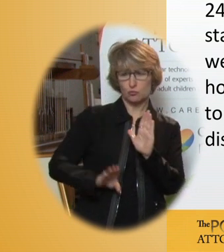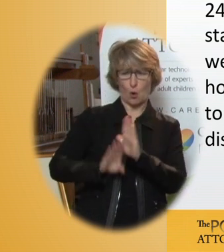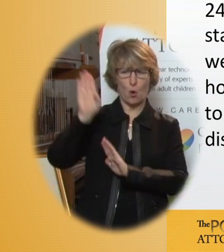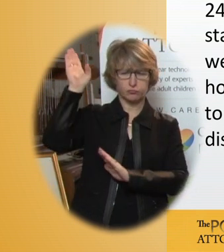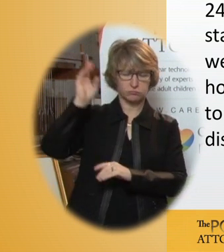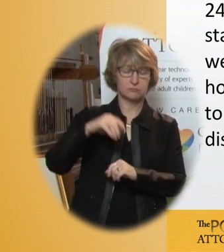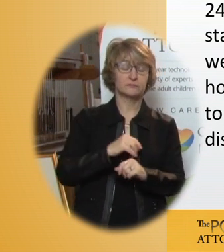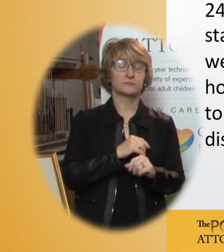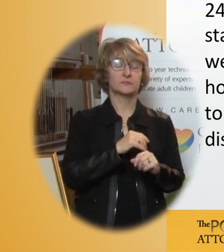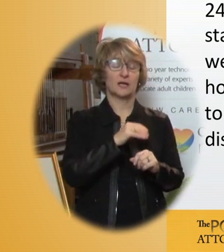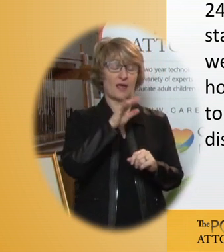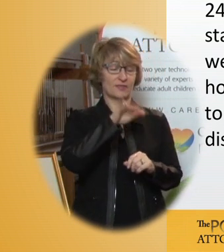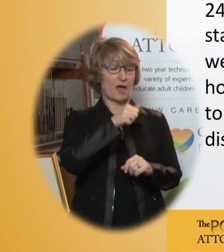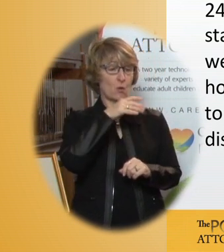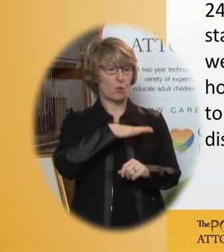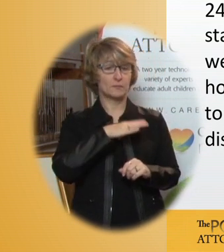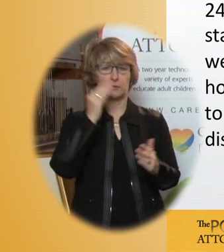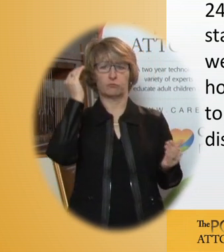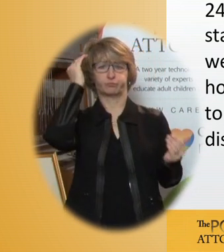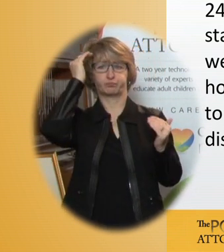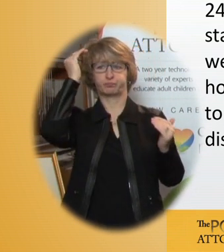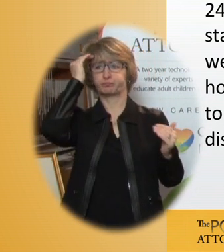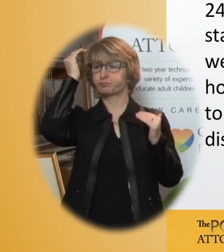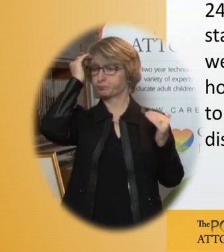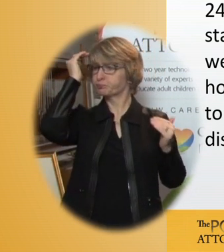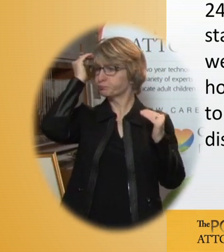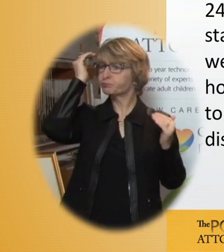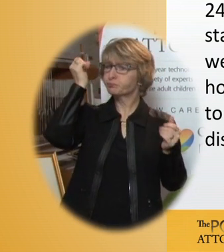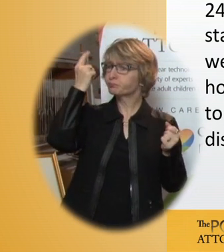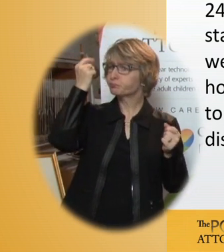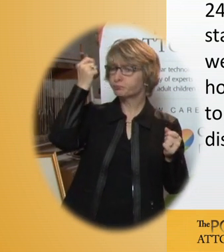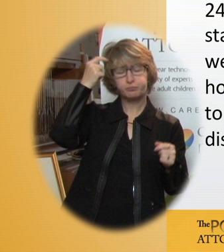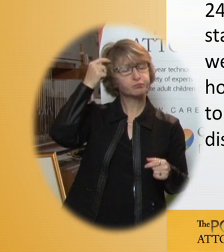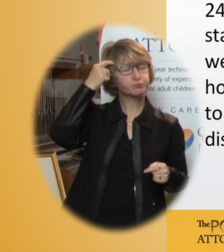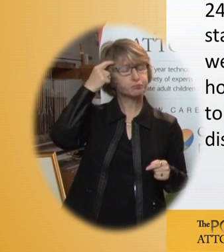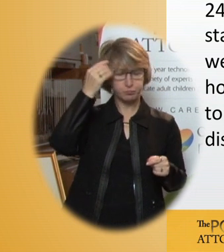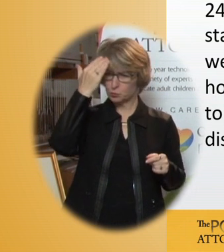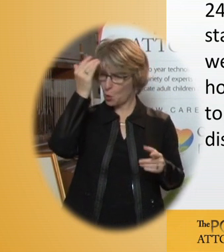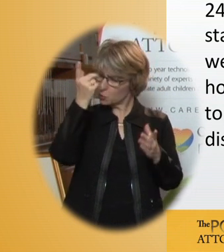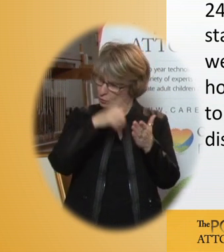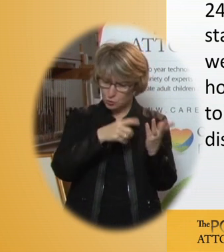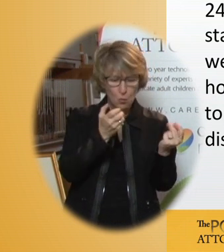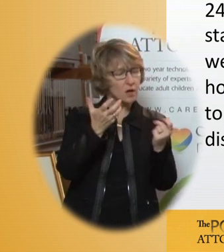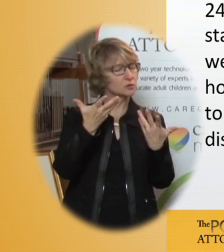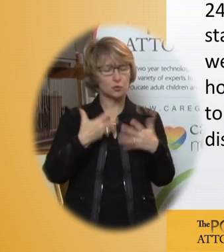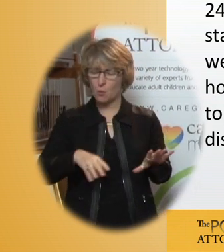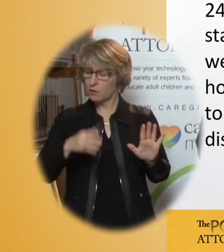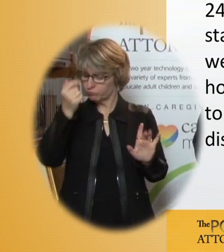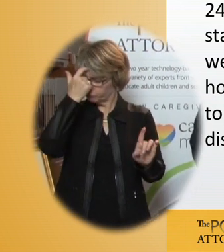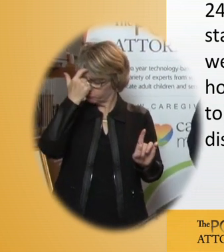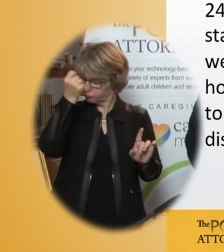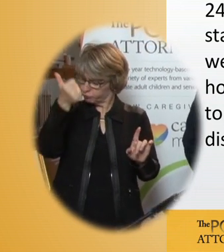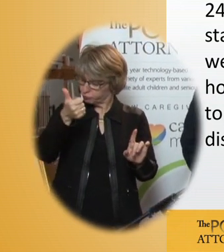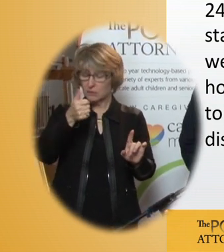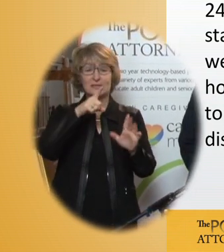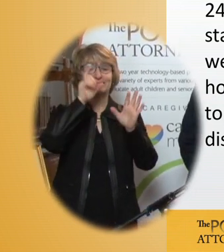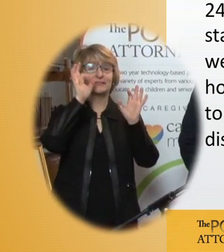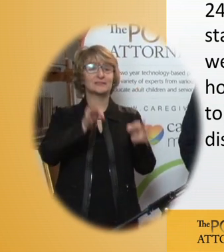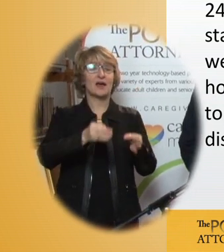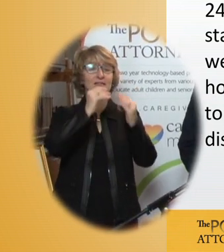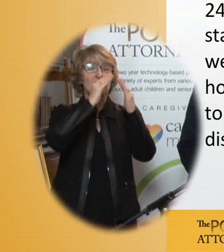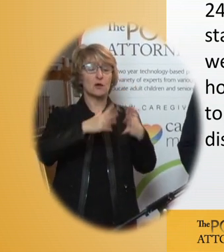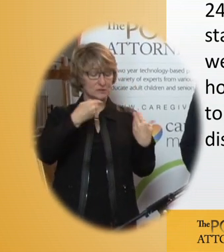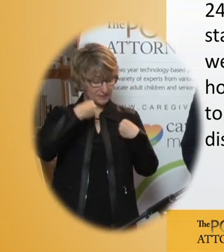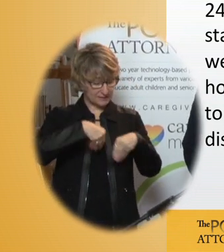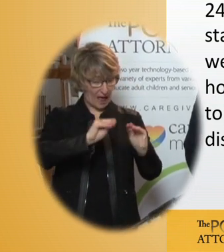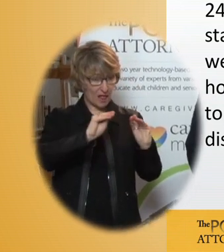was very aware of making her own decisions about what she wanted and what she didn't want. She sold her home and she